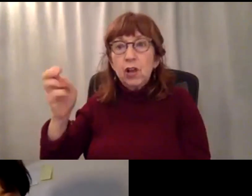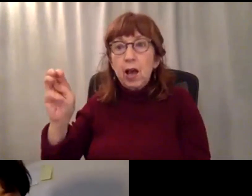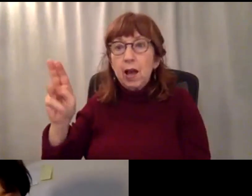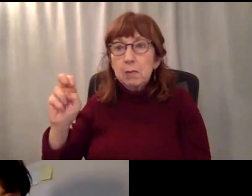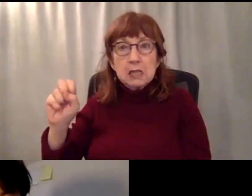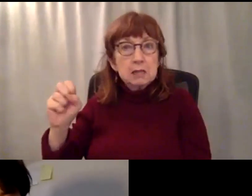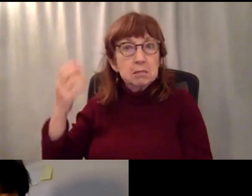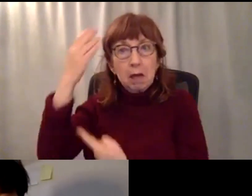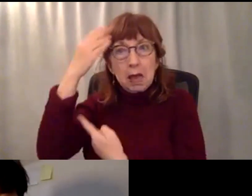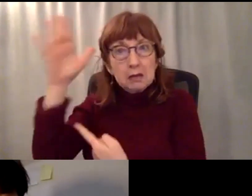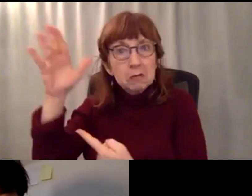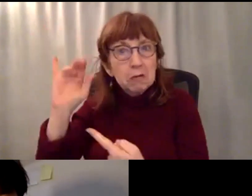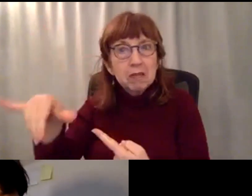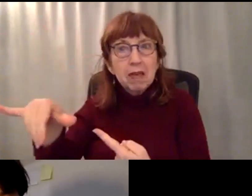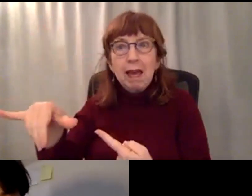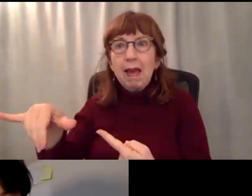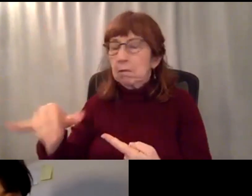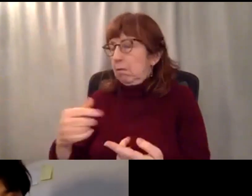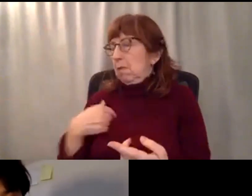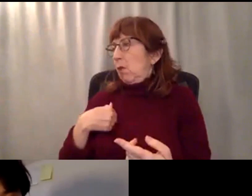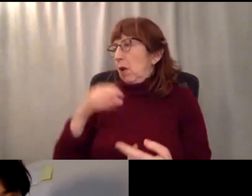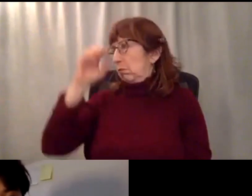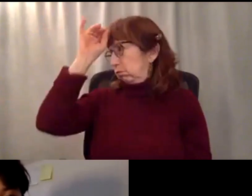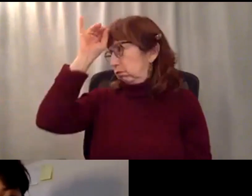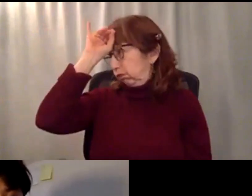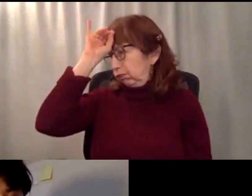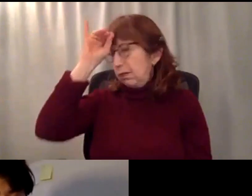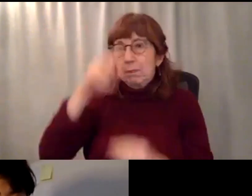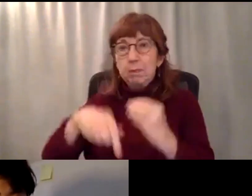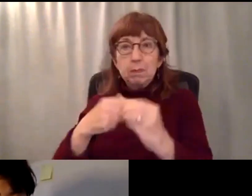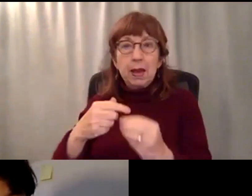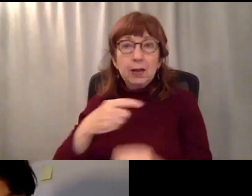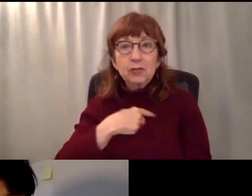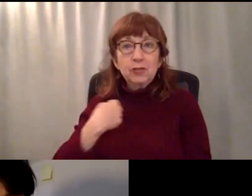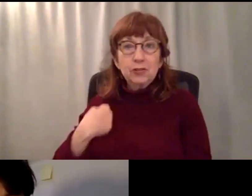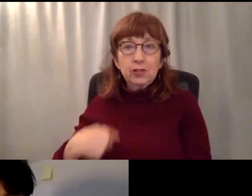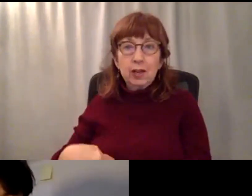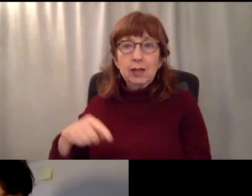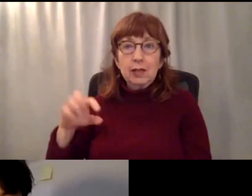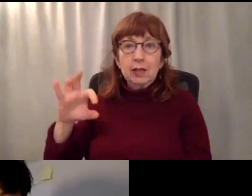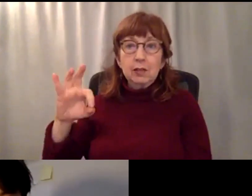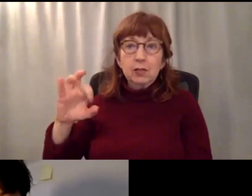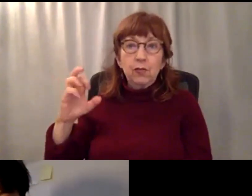I didn't know anything about Chinese folklore basically until I